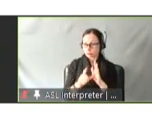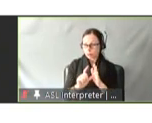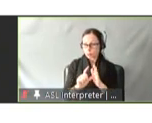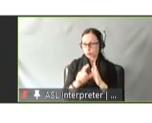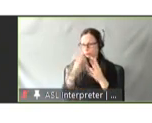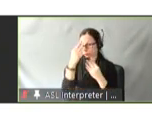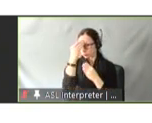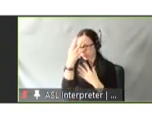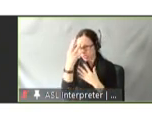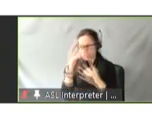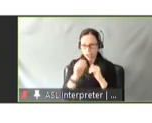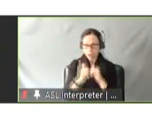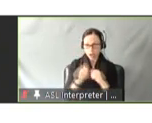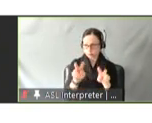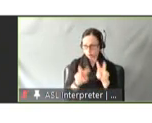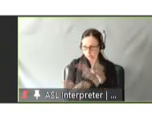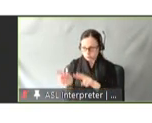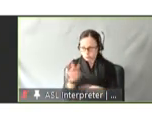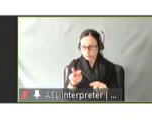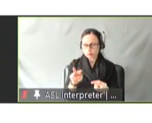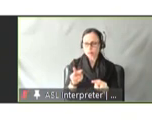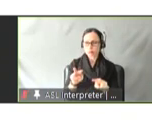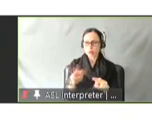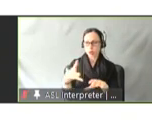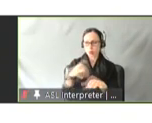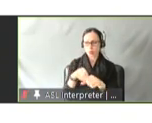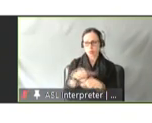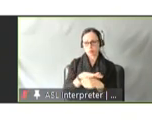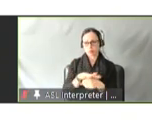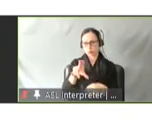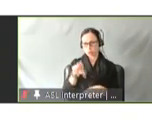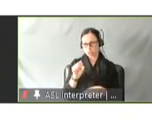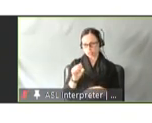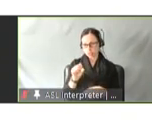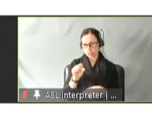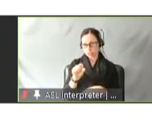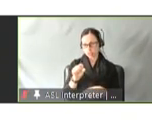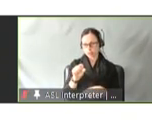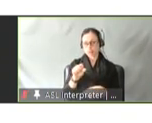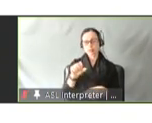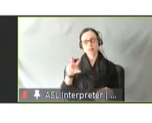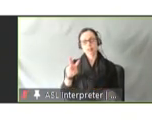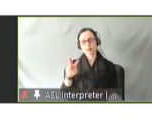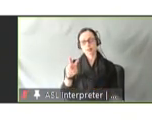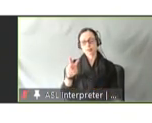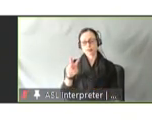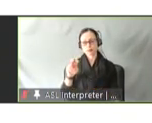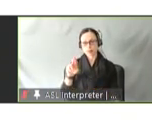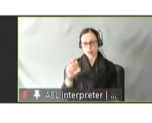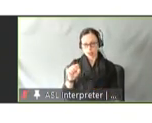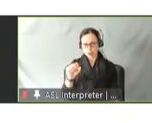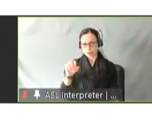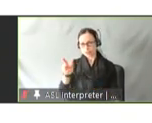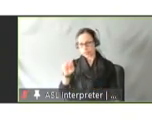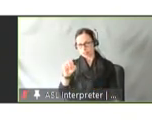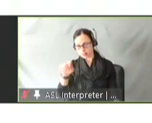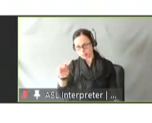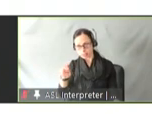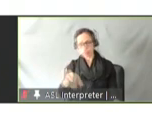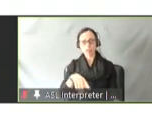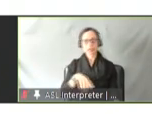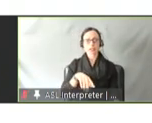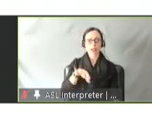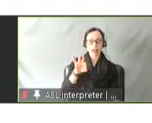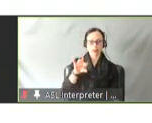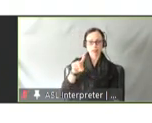active surveillance systems from within the United States, primarily including VAERS, VSD, as well as the